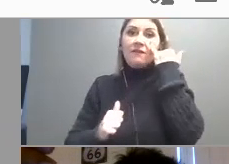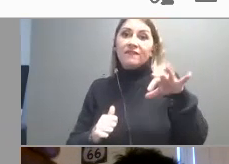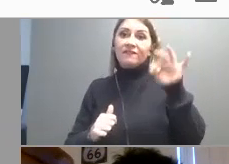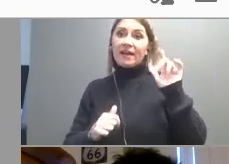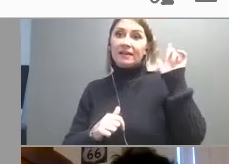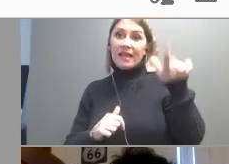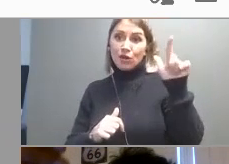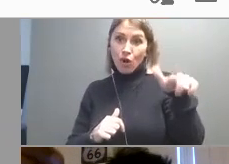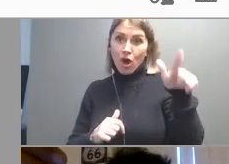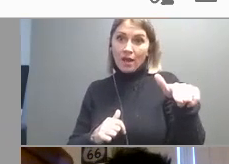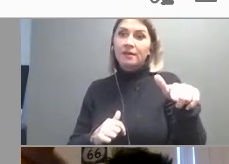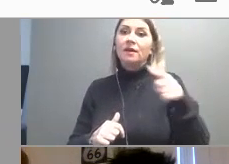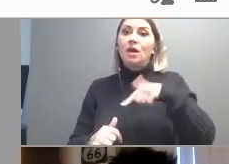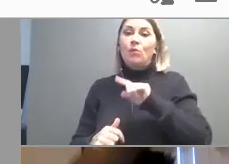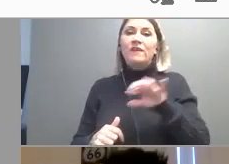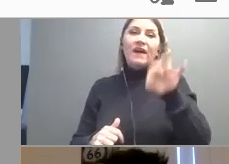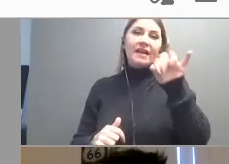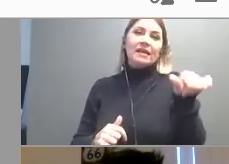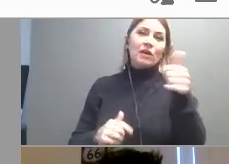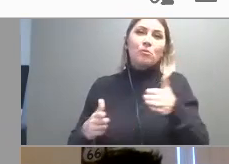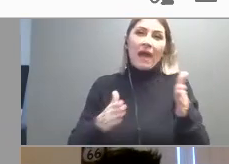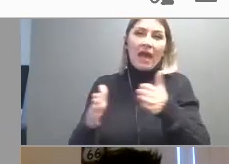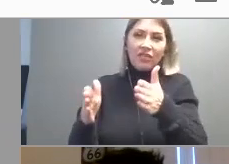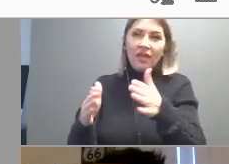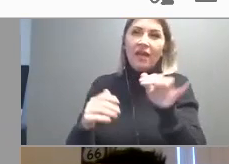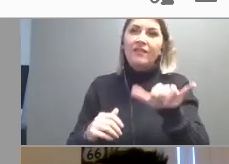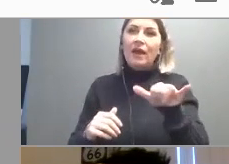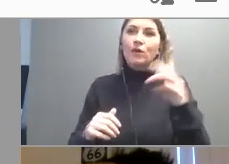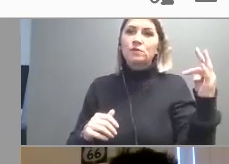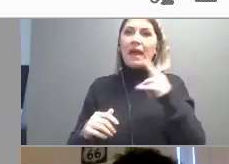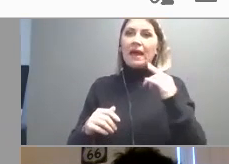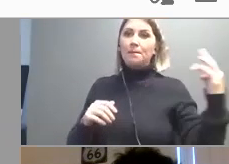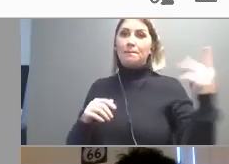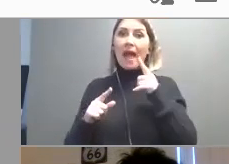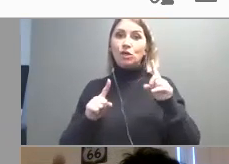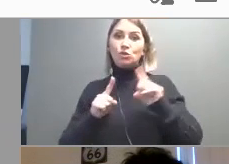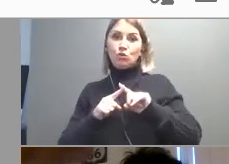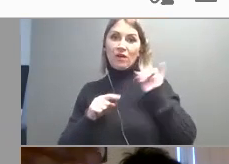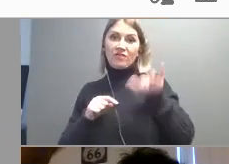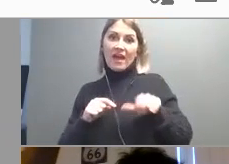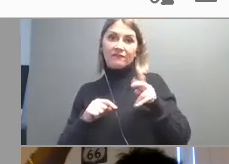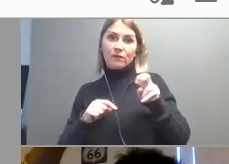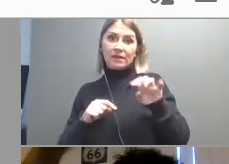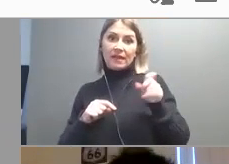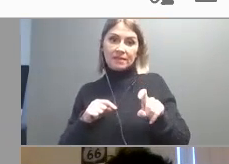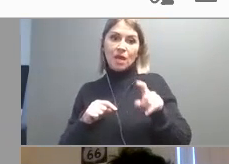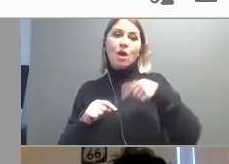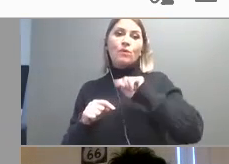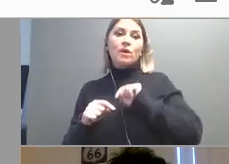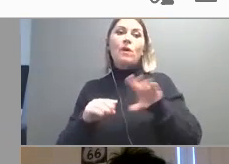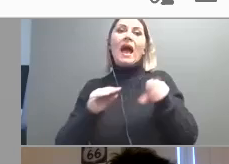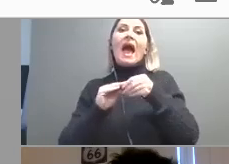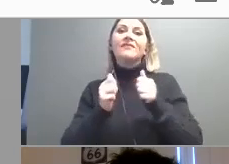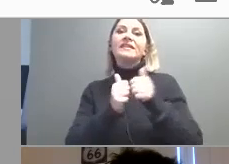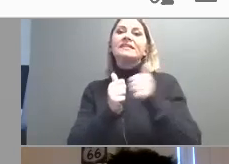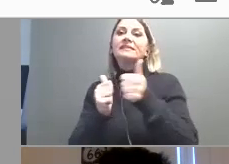somewhere and we find another path that turns back around to this vertex, we know that we are going to add up those distances, and